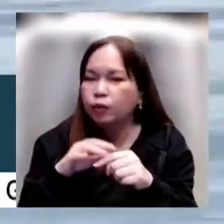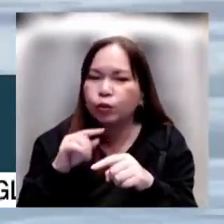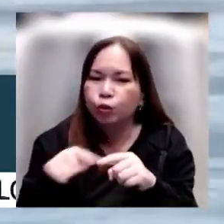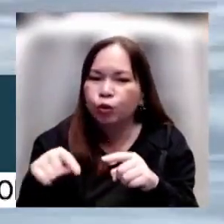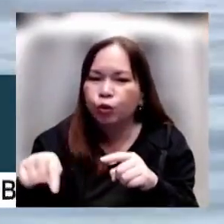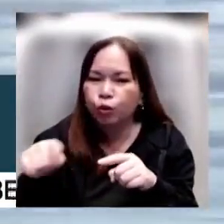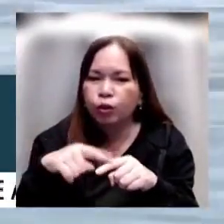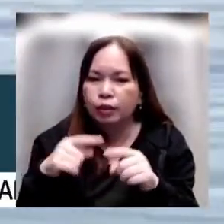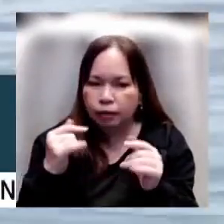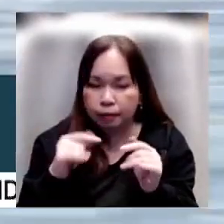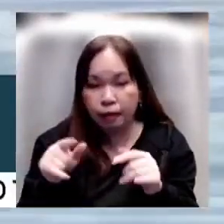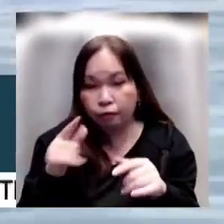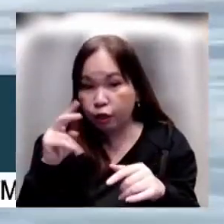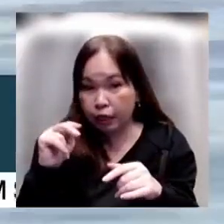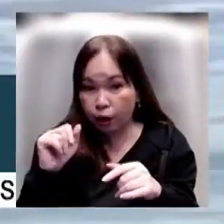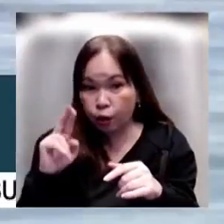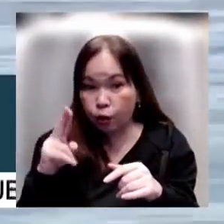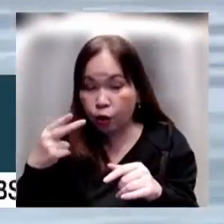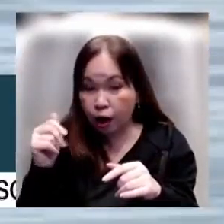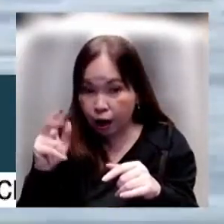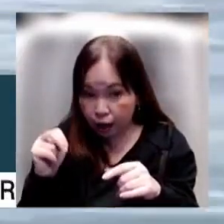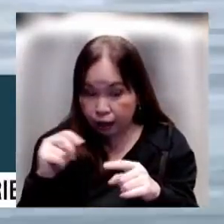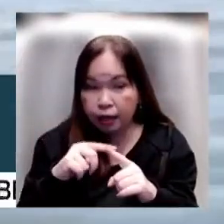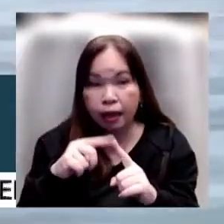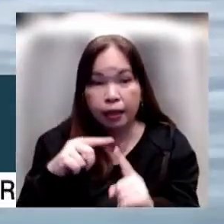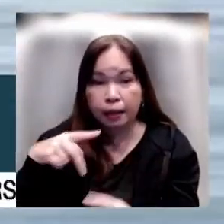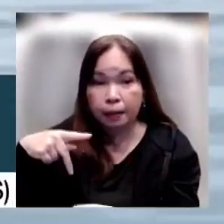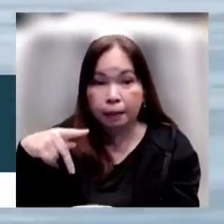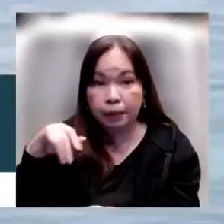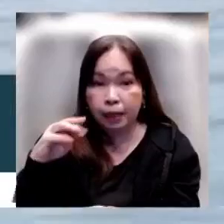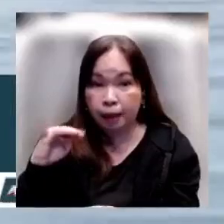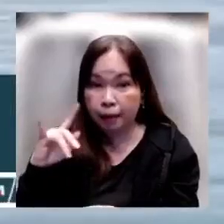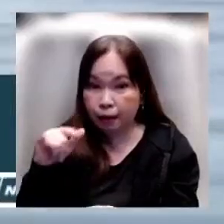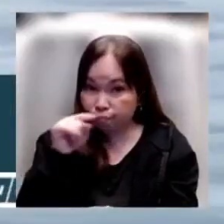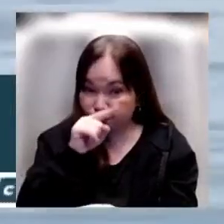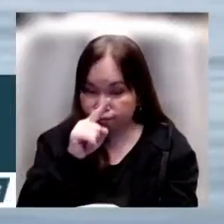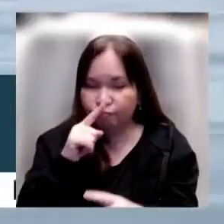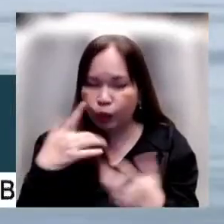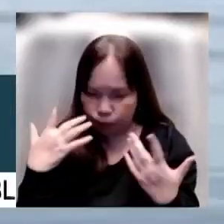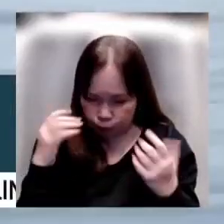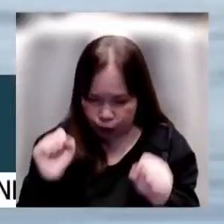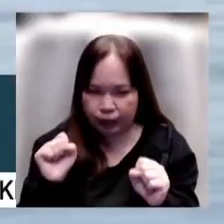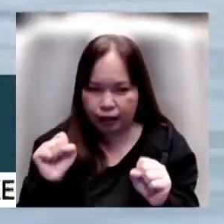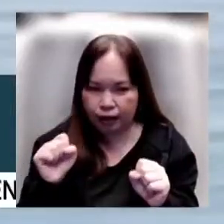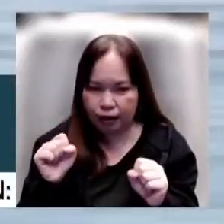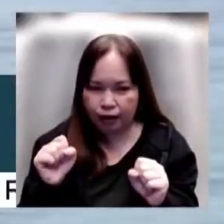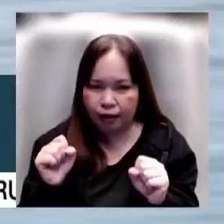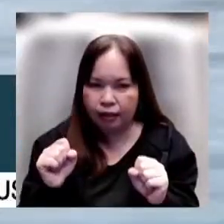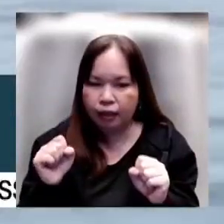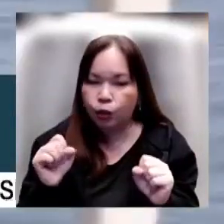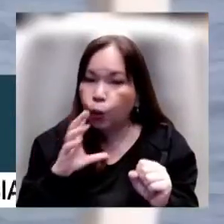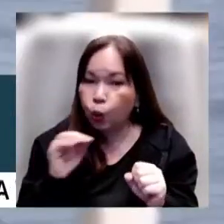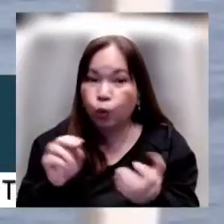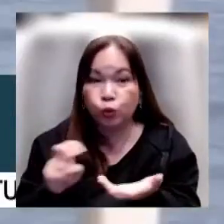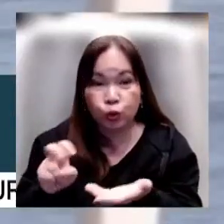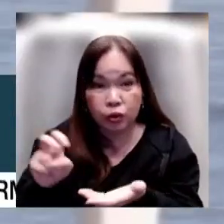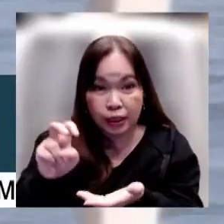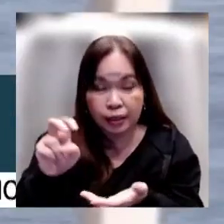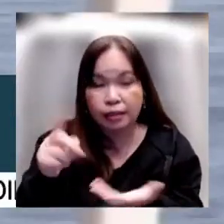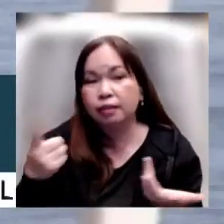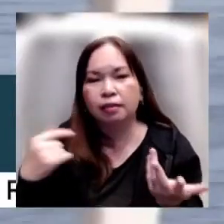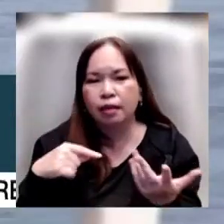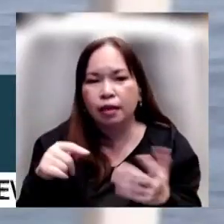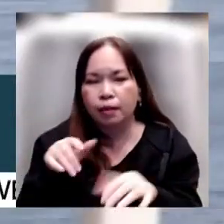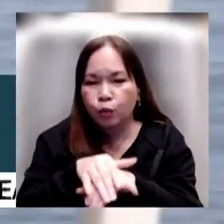of Nauhan and Pinamalayan has been lifted. This means that tourism in the entire Oriental Mindoro, except for the town of